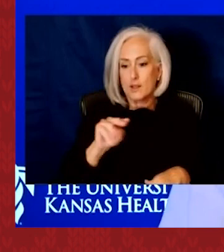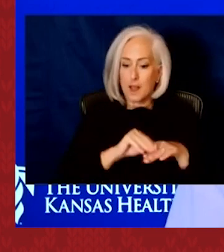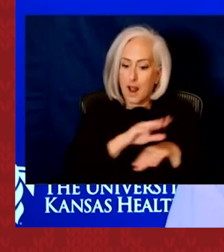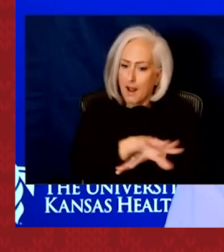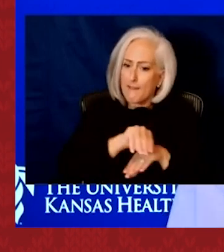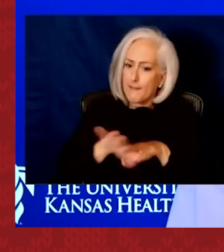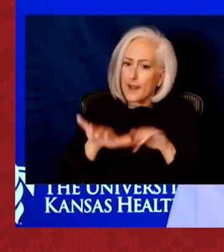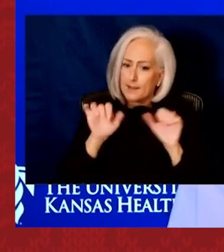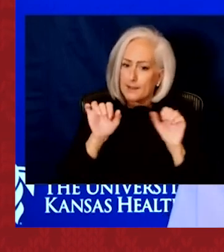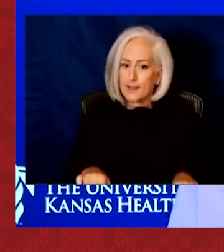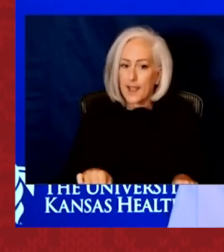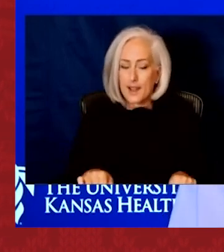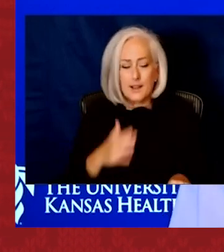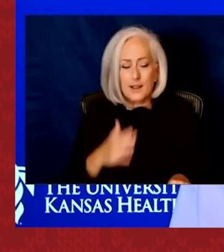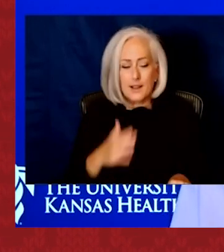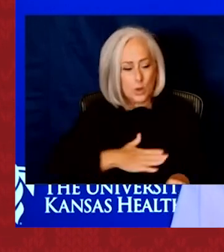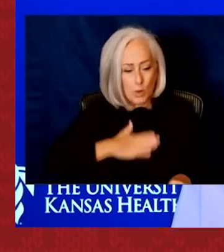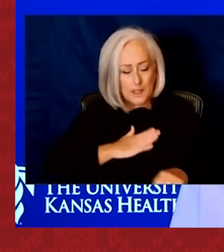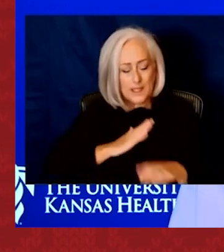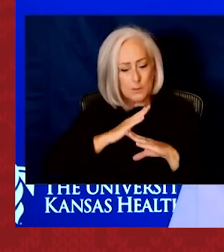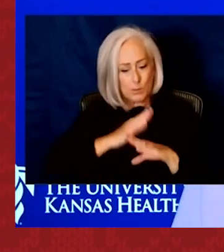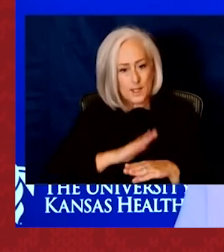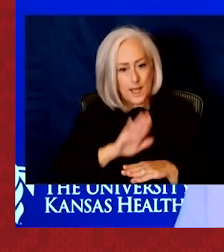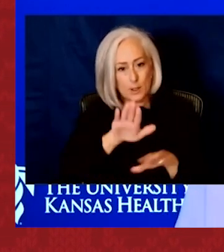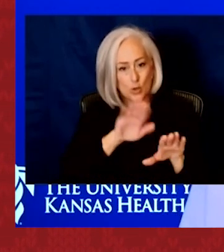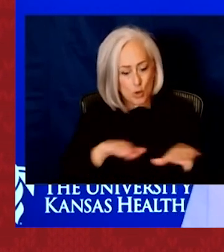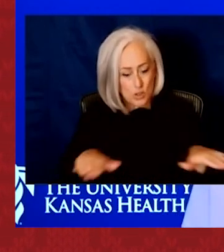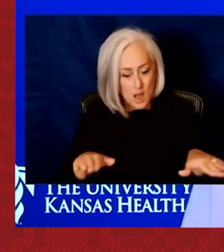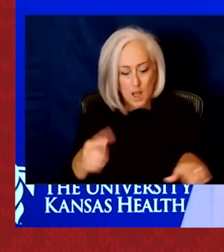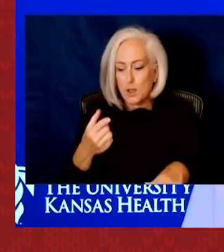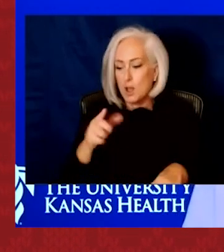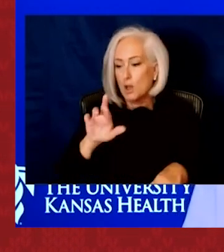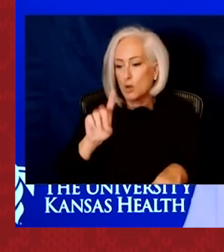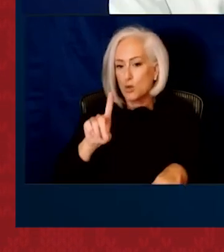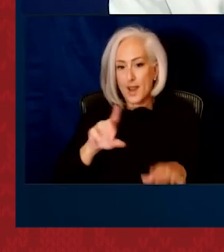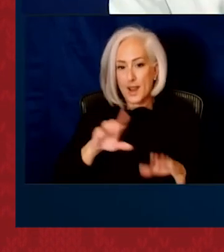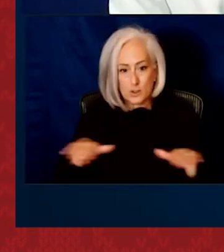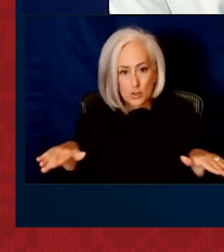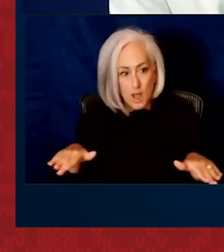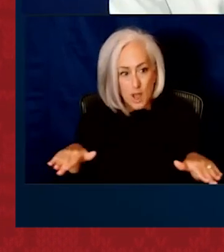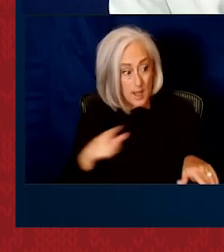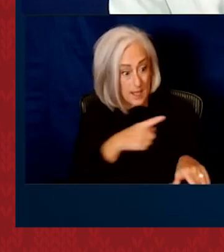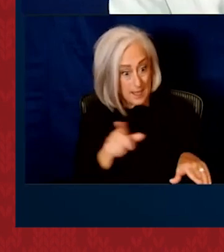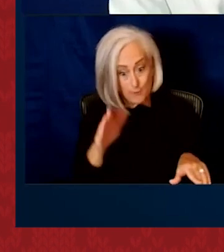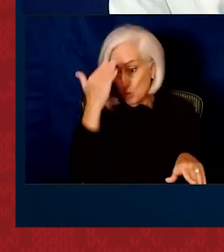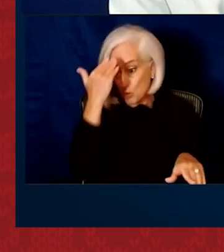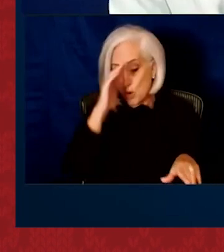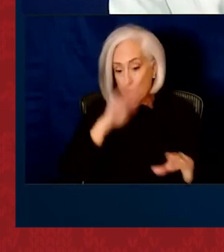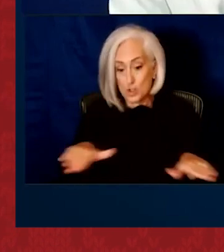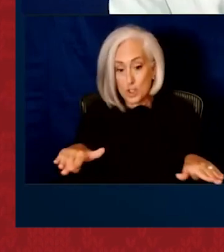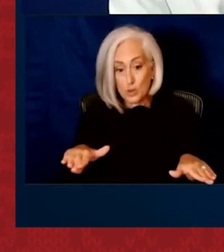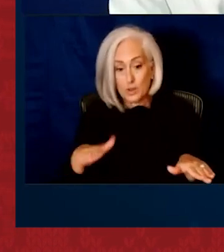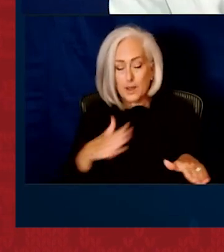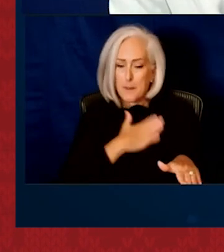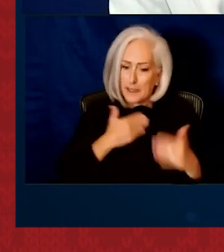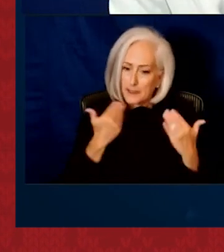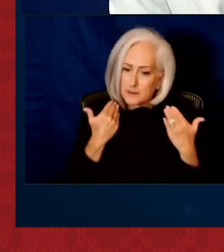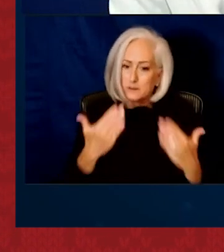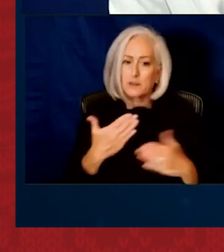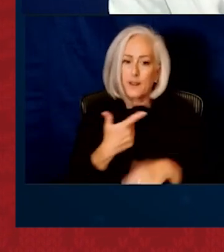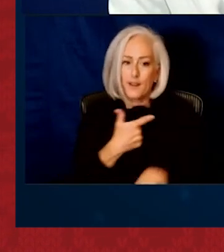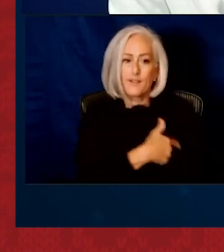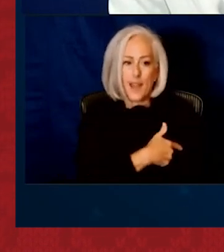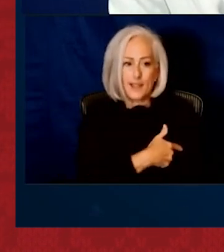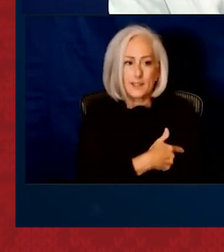your grandchild. If you know children, get them vaccinated. So the one crucial step you may be missing in that COVID self-test at